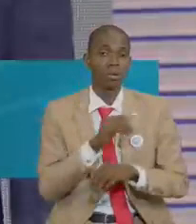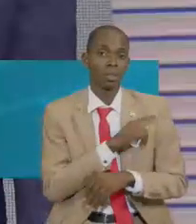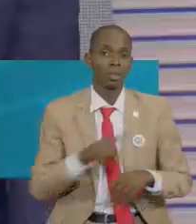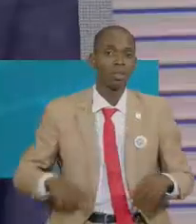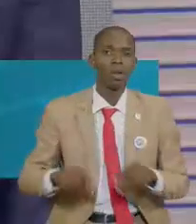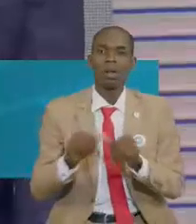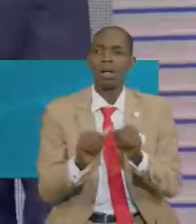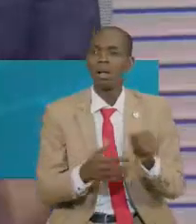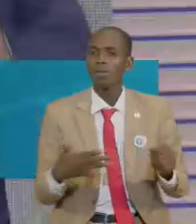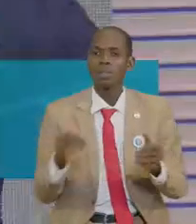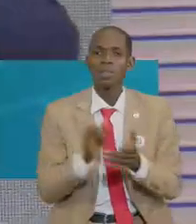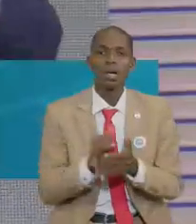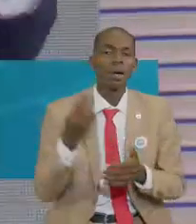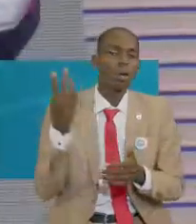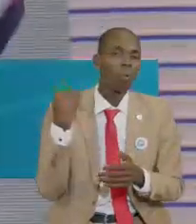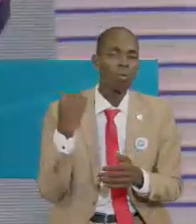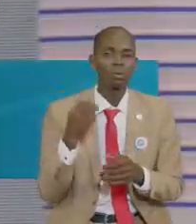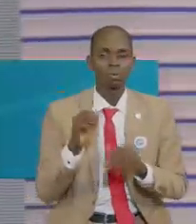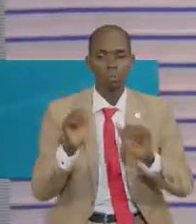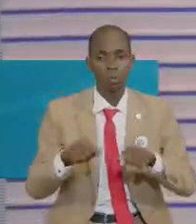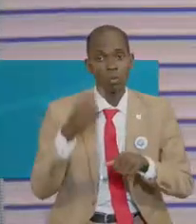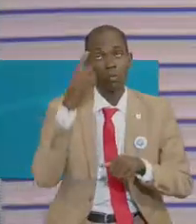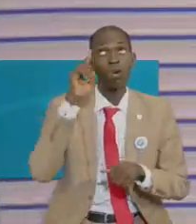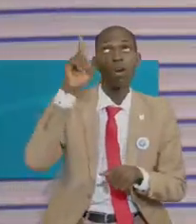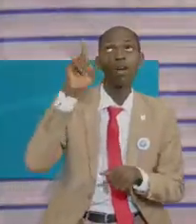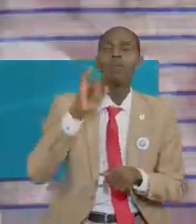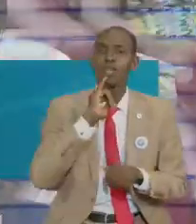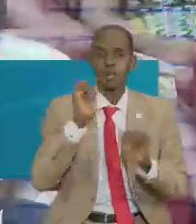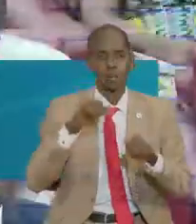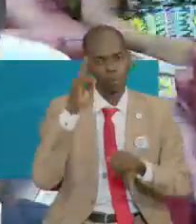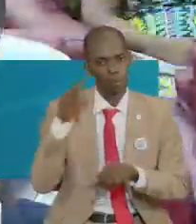everything that was possible for him is possible for us.